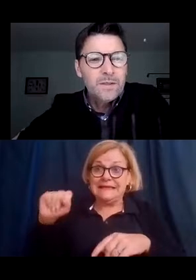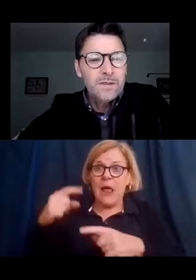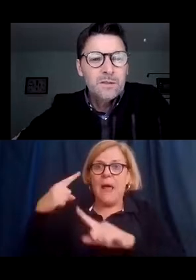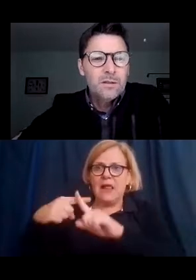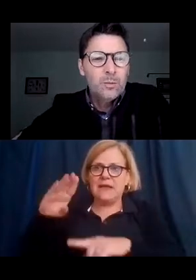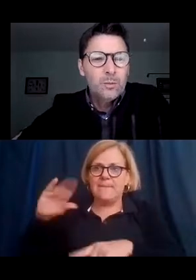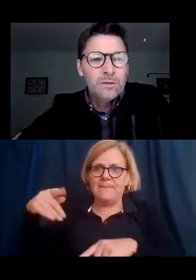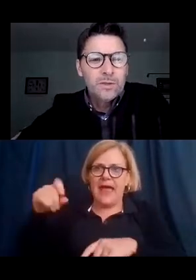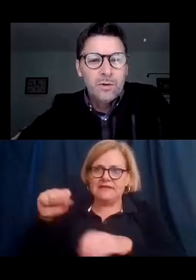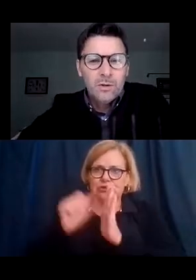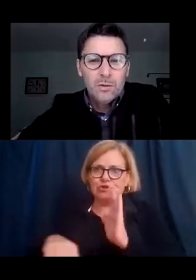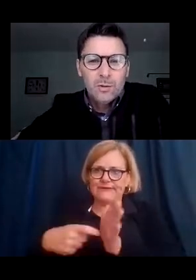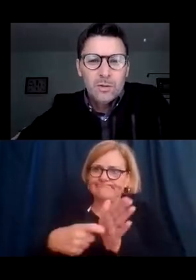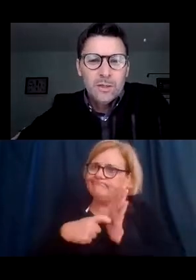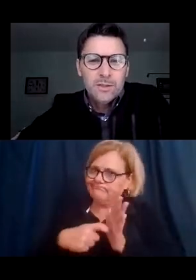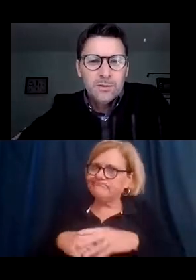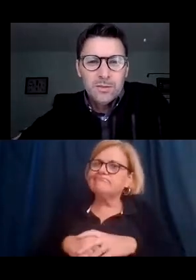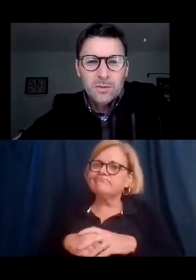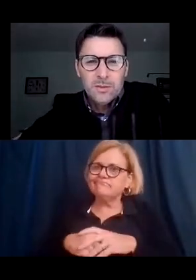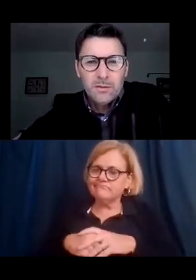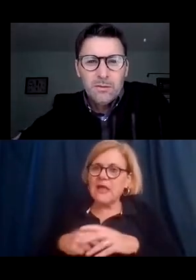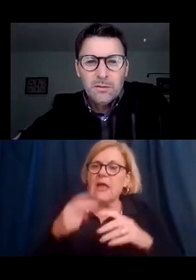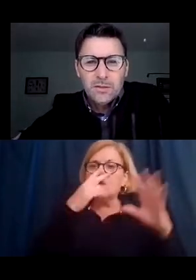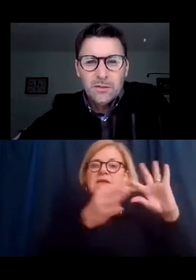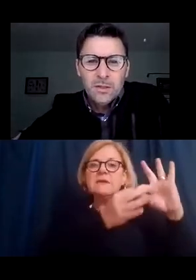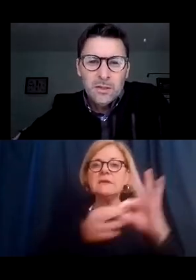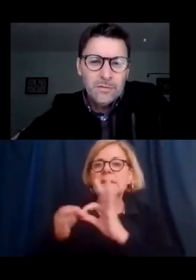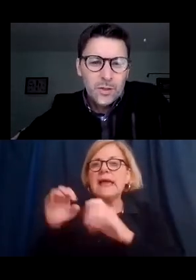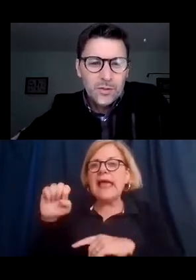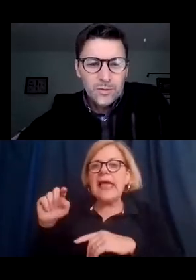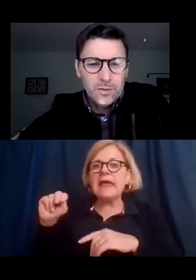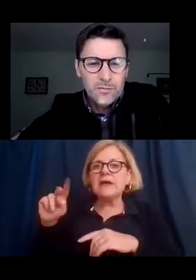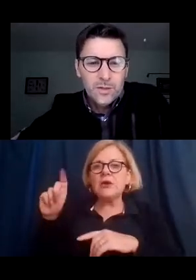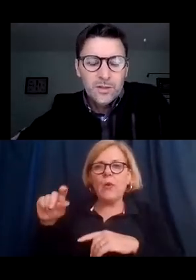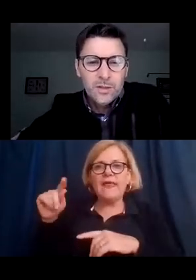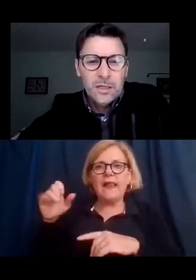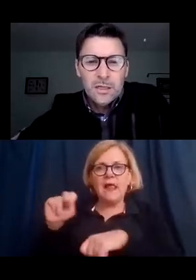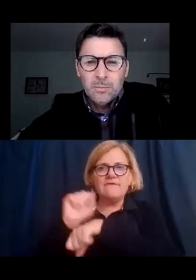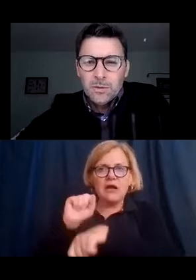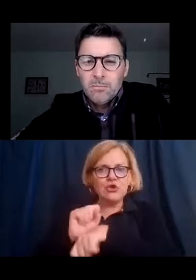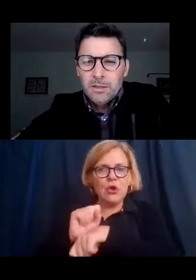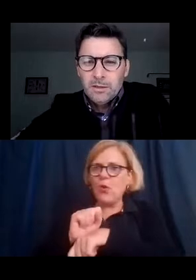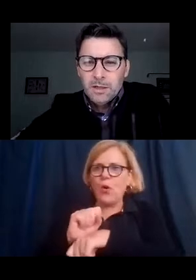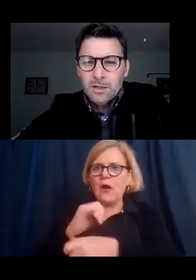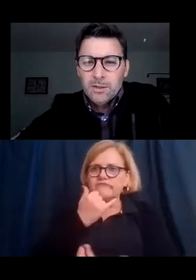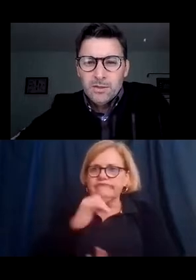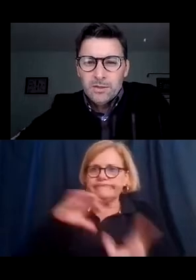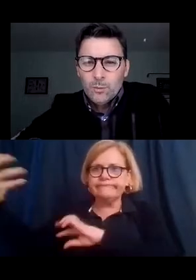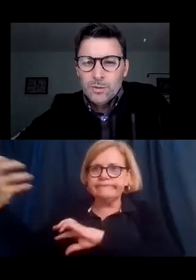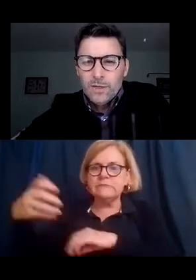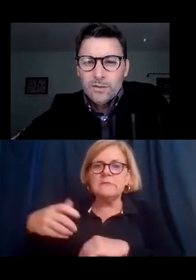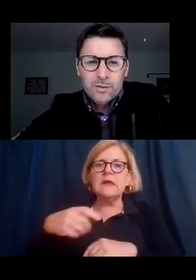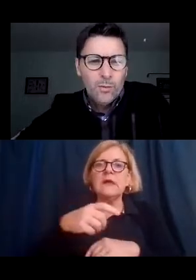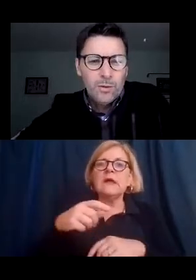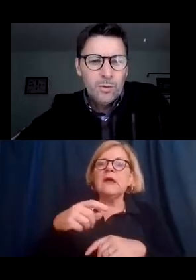And so we see a real strong correlation between endothelial function or dysfunction between many chronic conditions